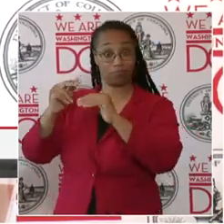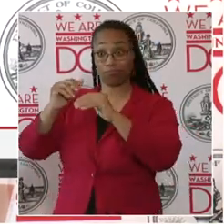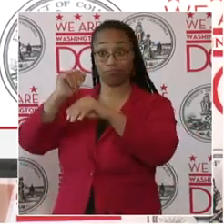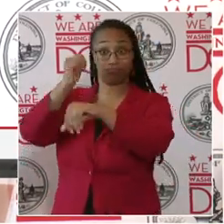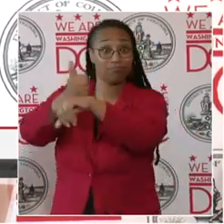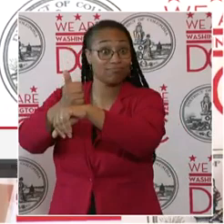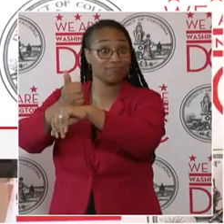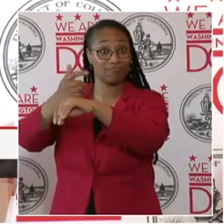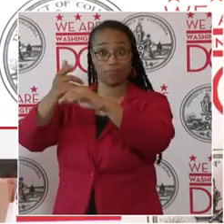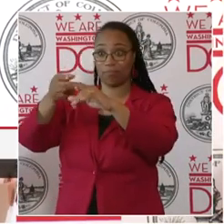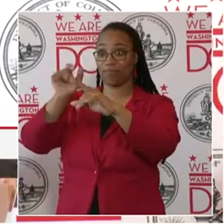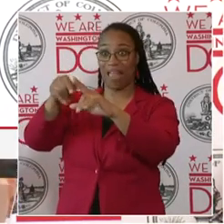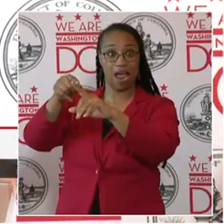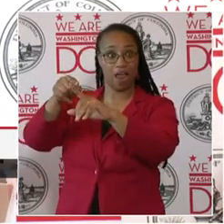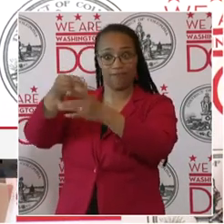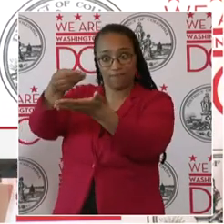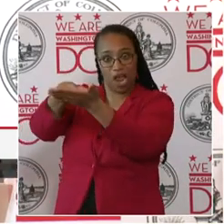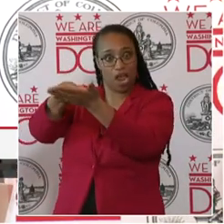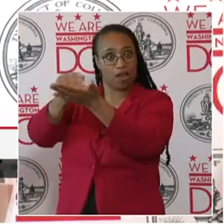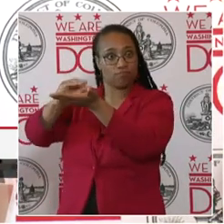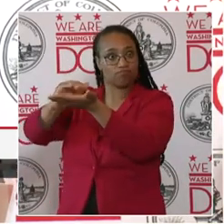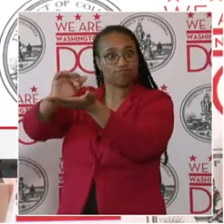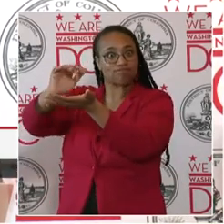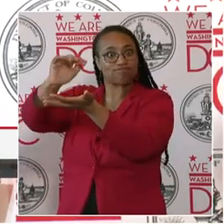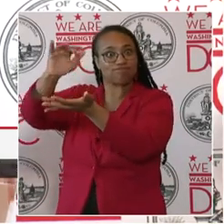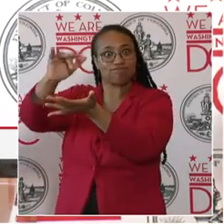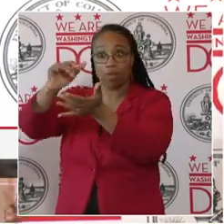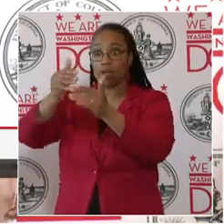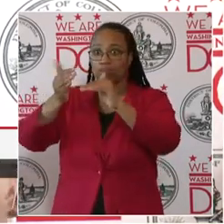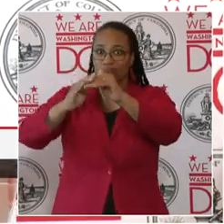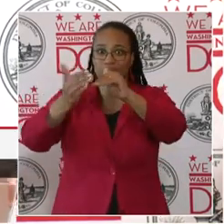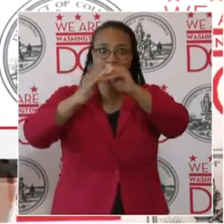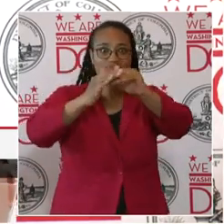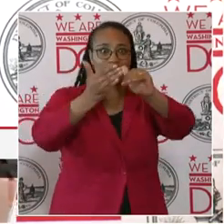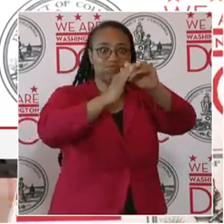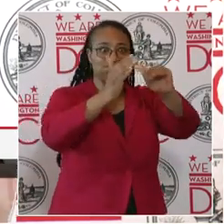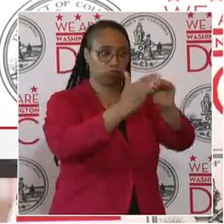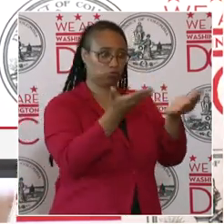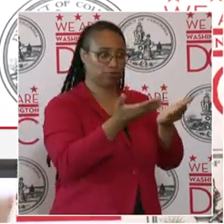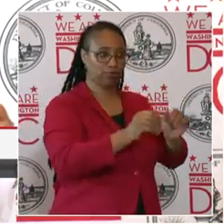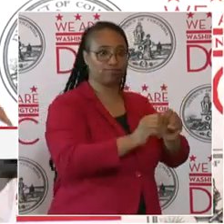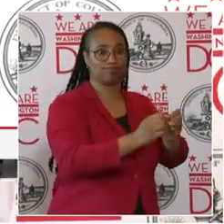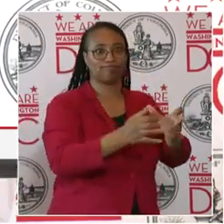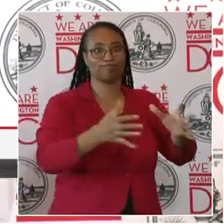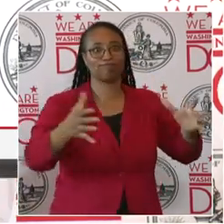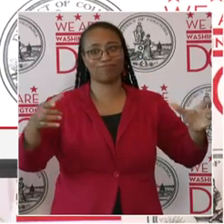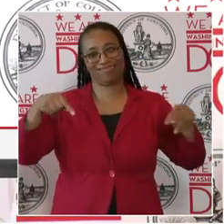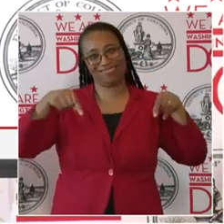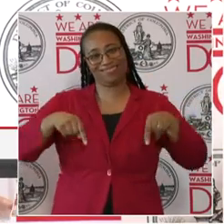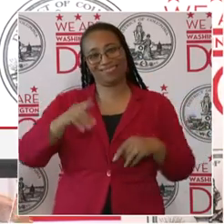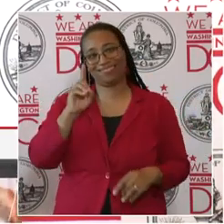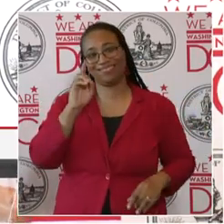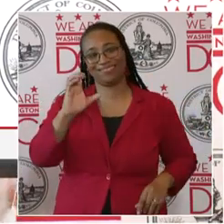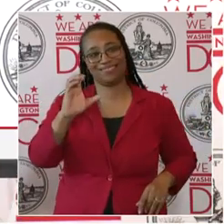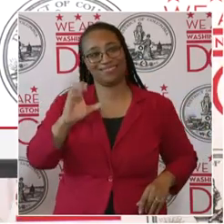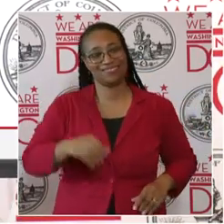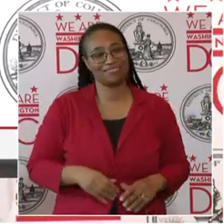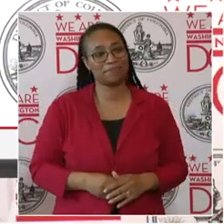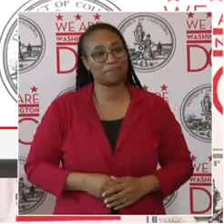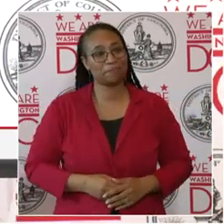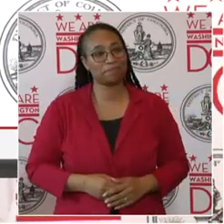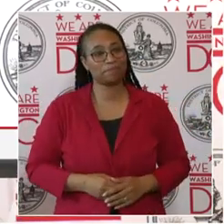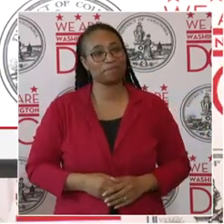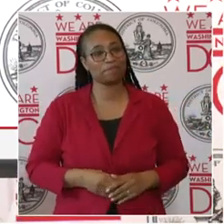acquisition fund, and keep growing your business right here in Washington, D.C. So when somebody asks you, why